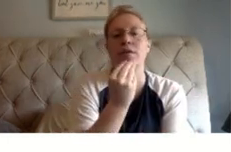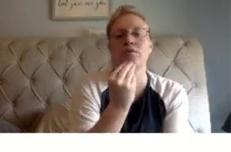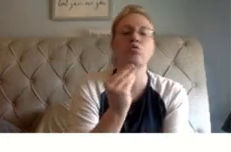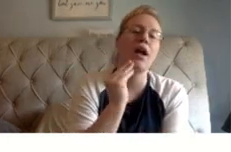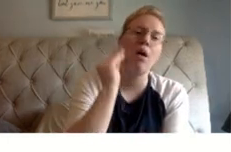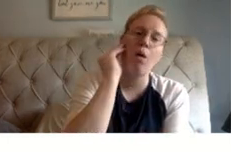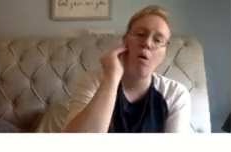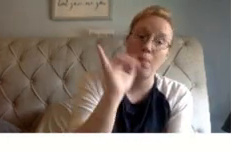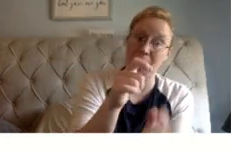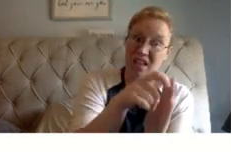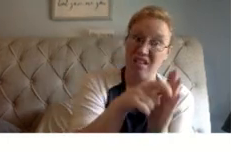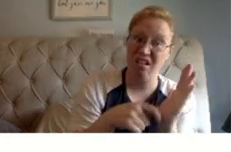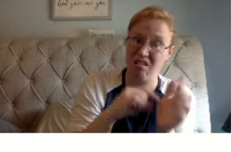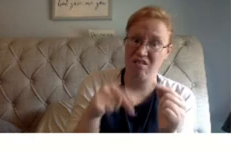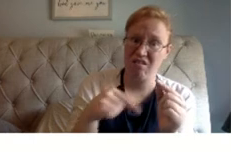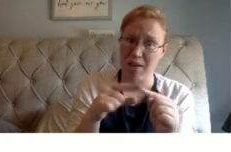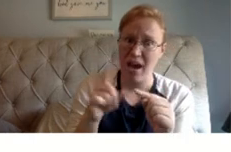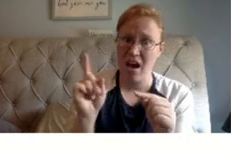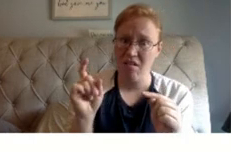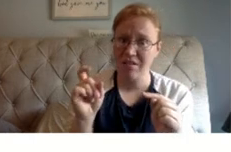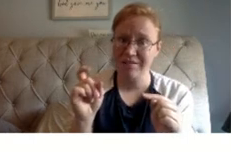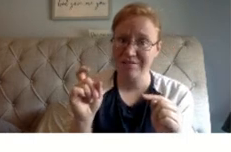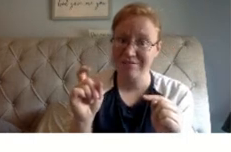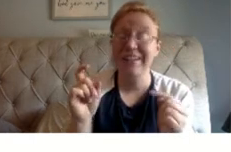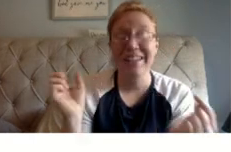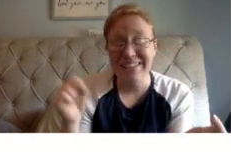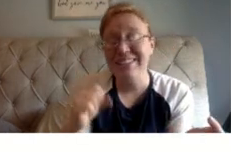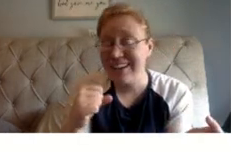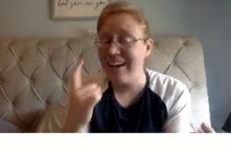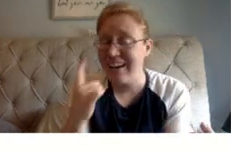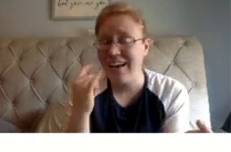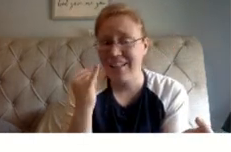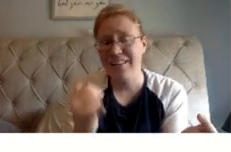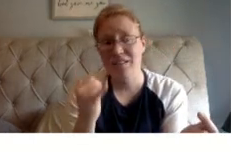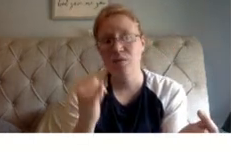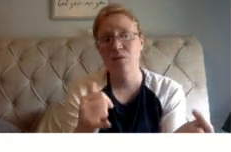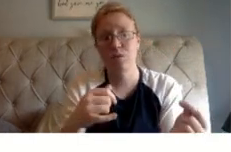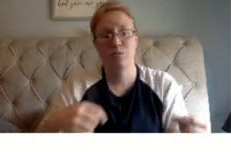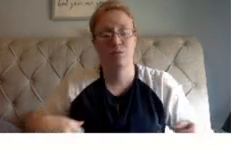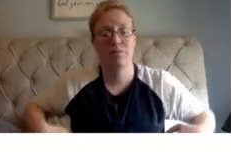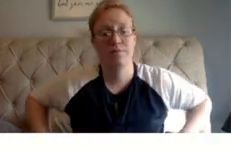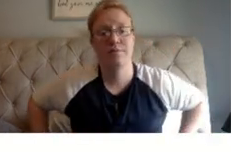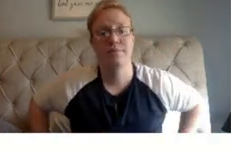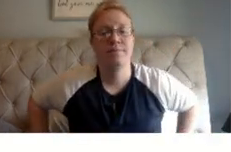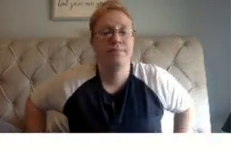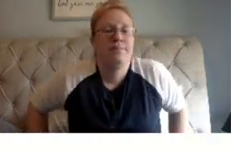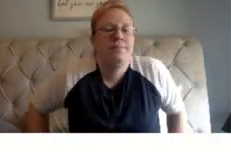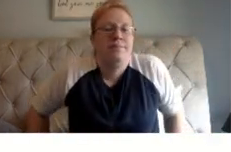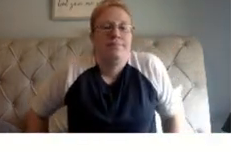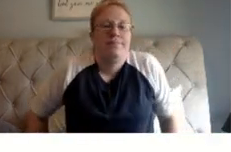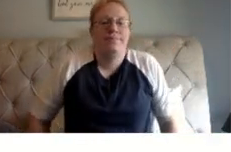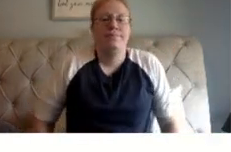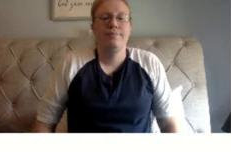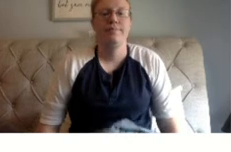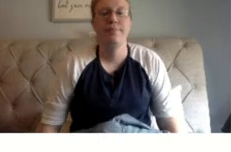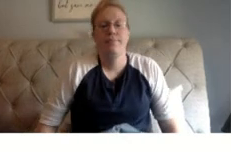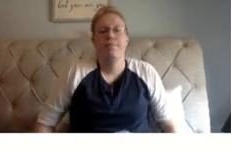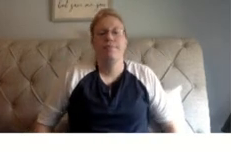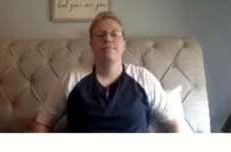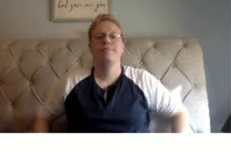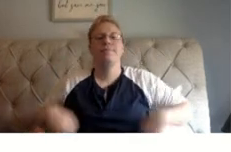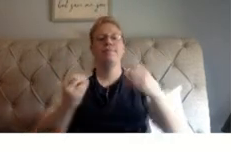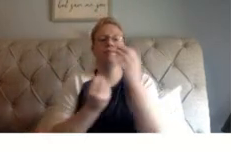So is that what this article is about? Yeah, I think so too. Growing food